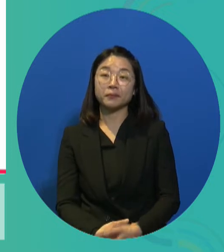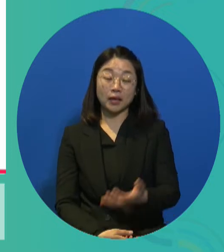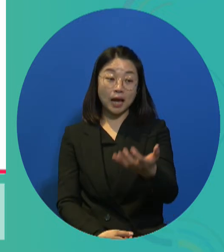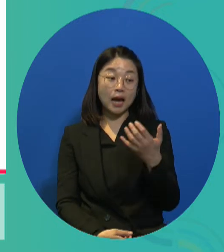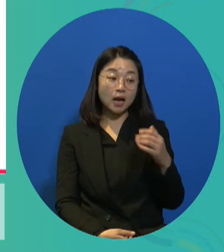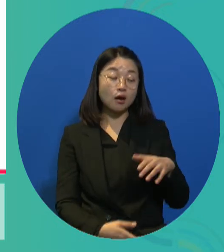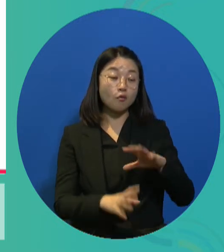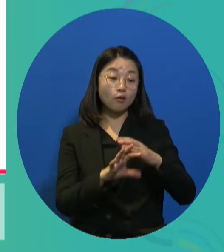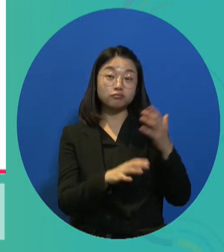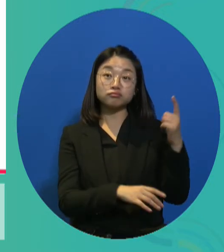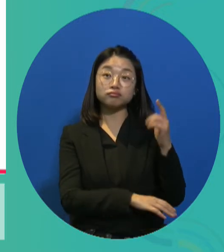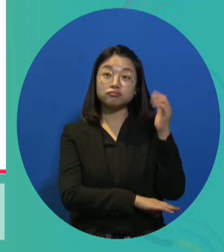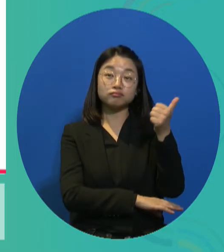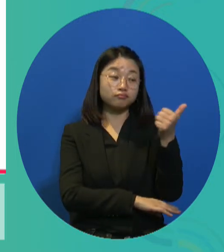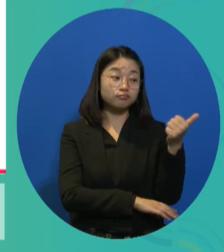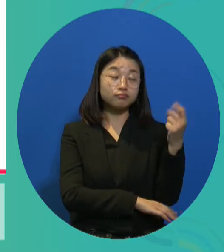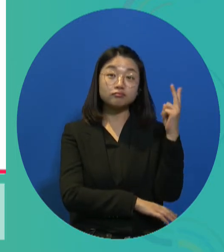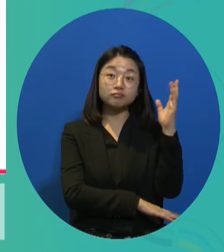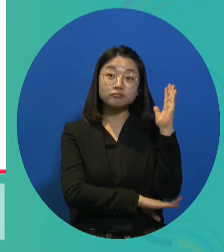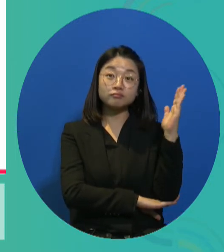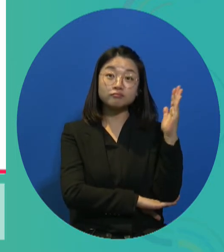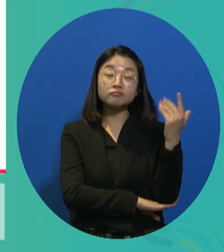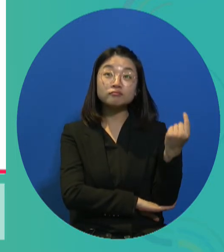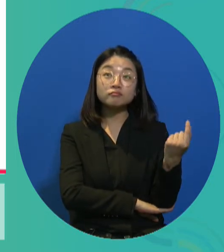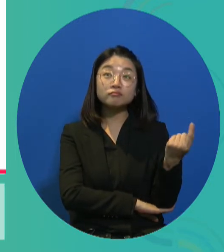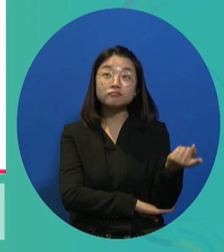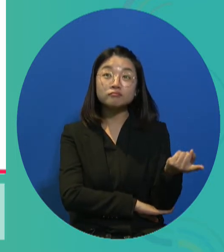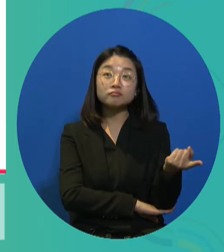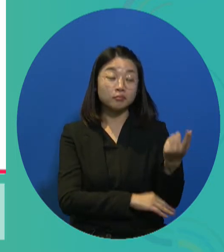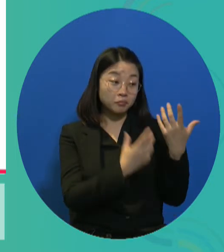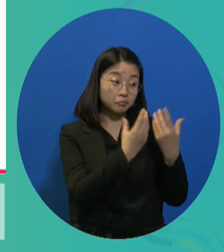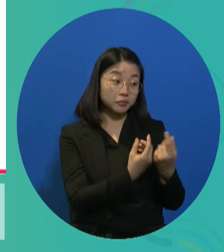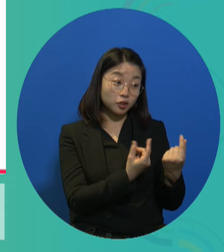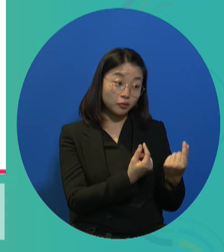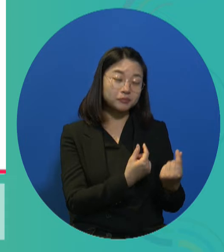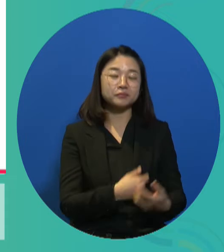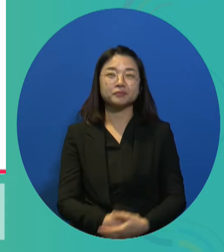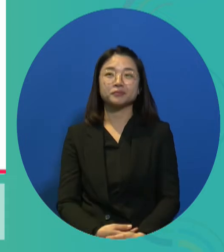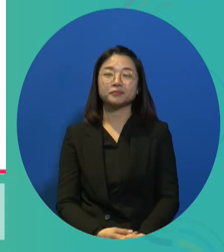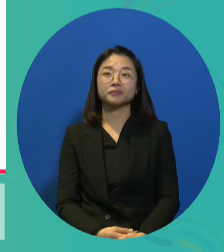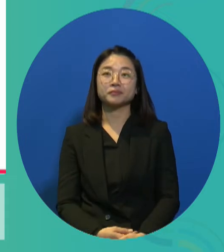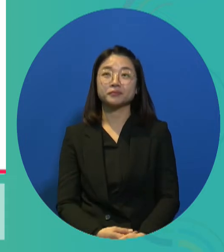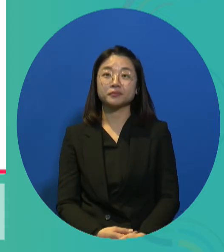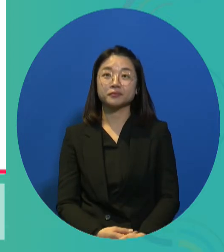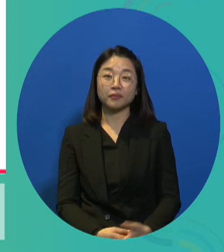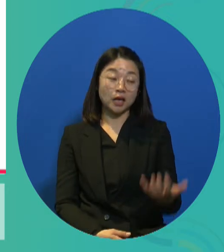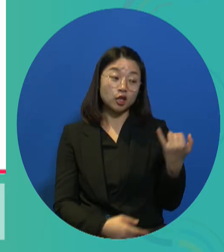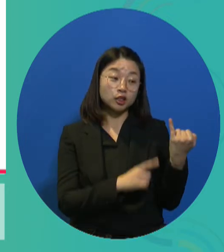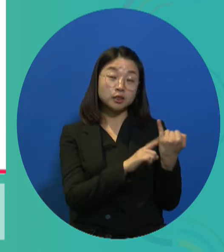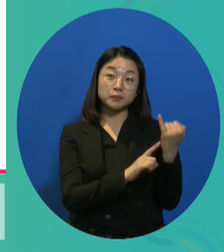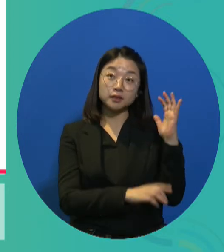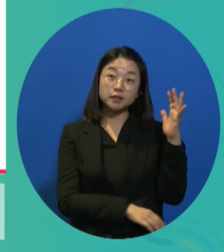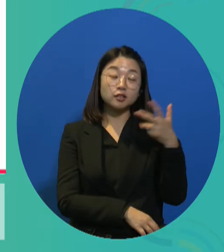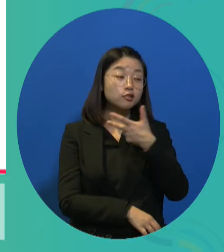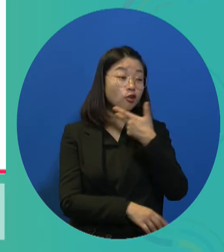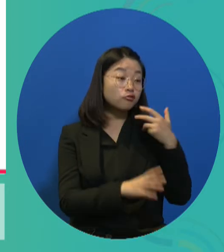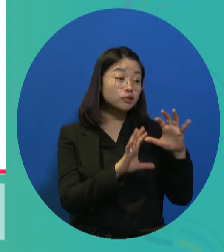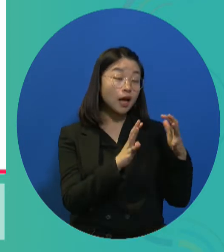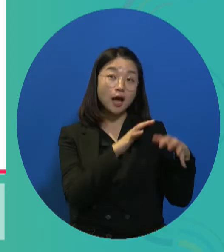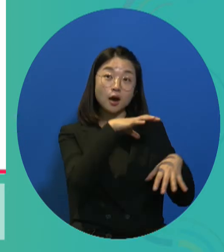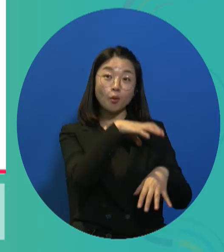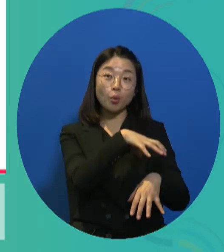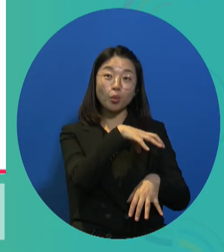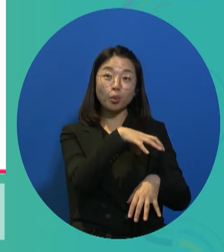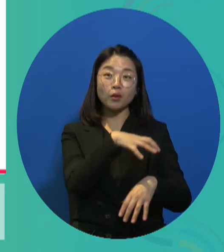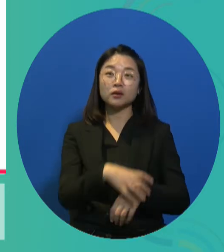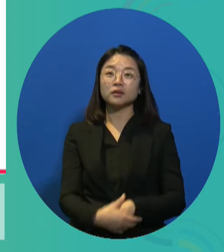So previously in the first and the second presentations, there were these inquiries by the committee. As for